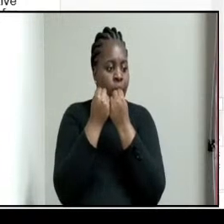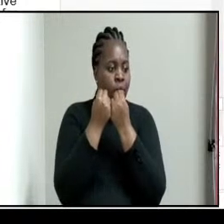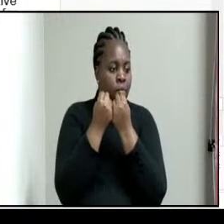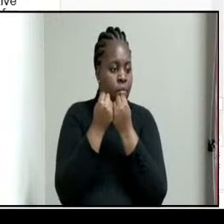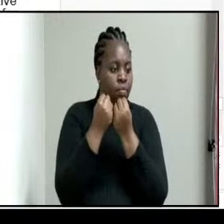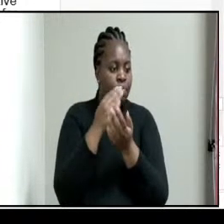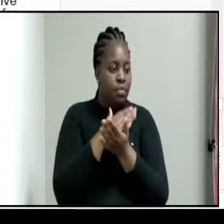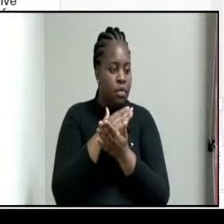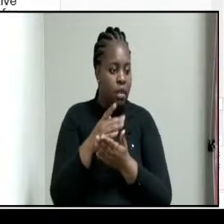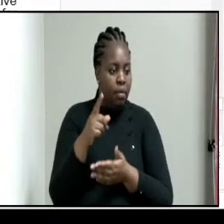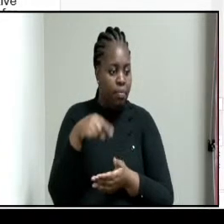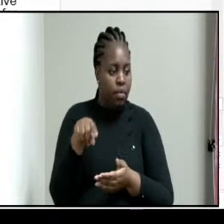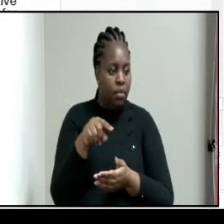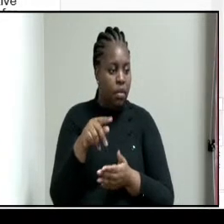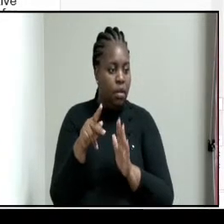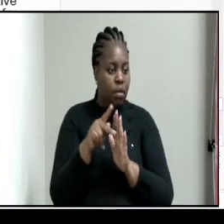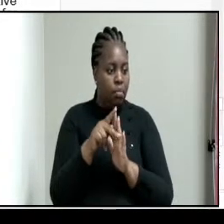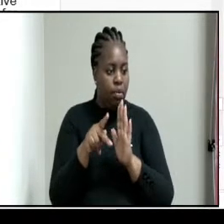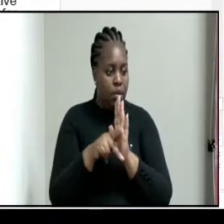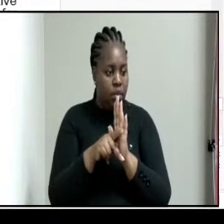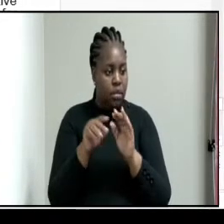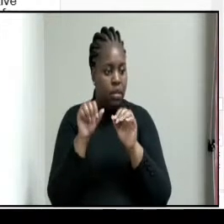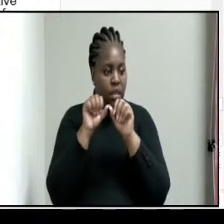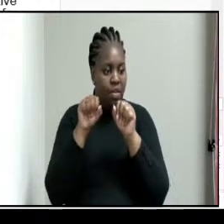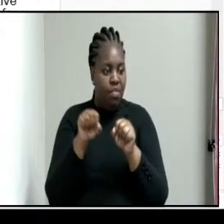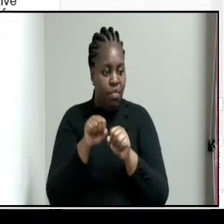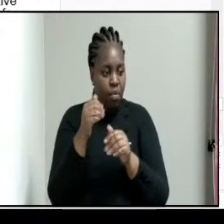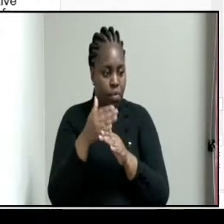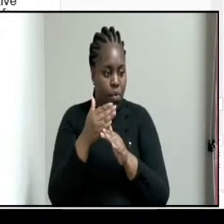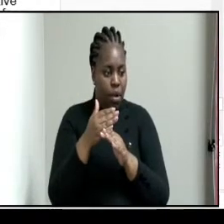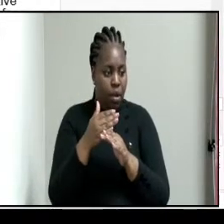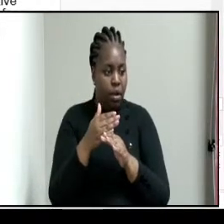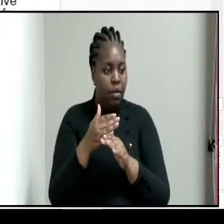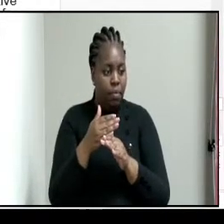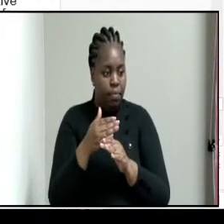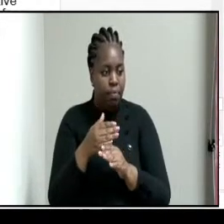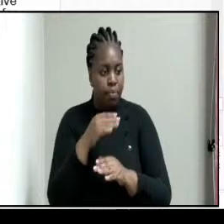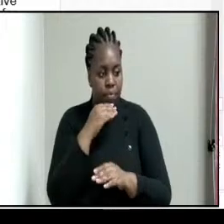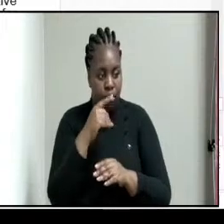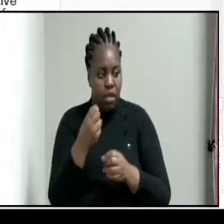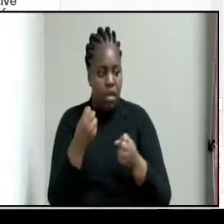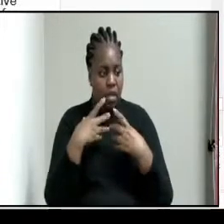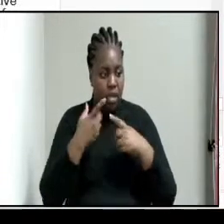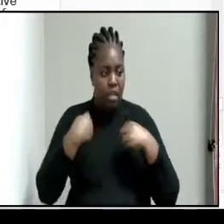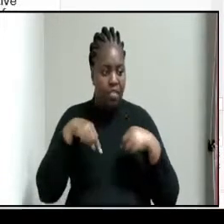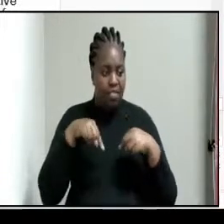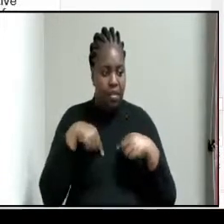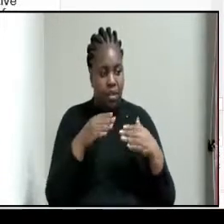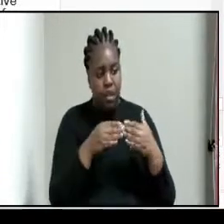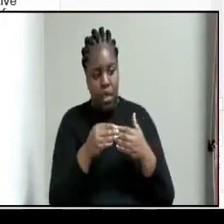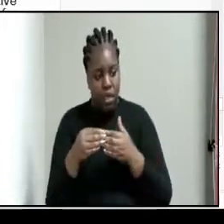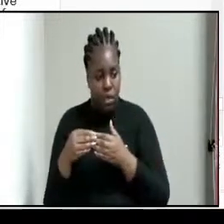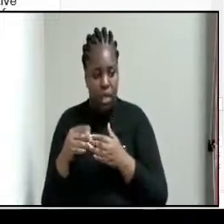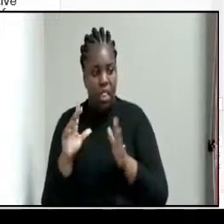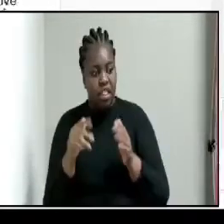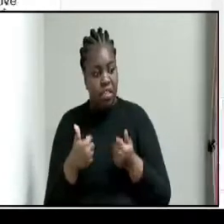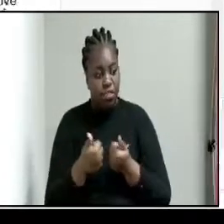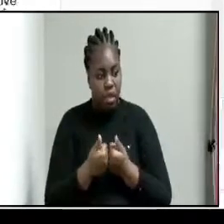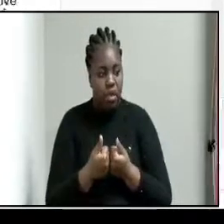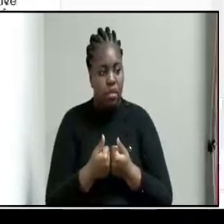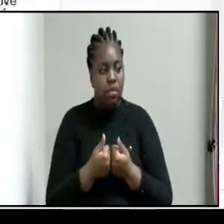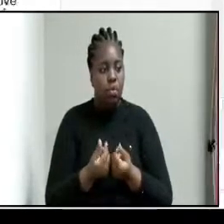provincial level, some of the policies, the legislative framework, that exist and to give us guidance. The challenge becomes